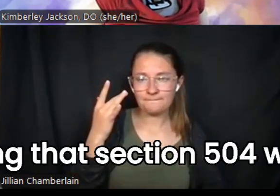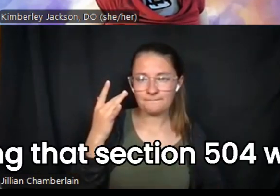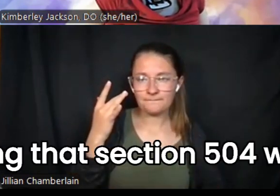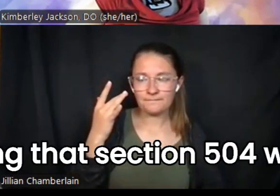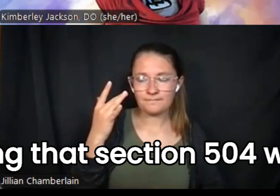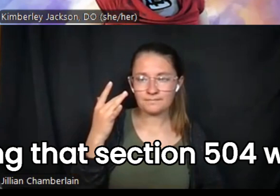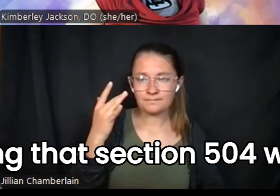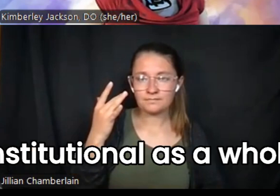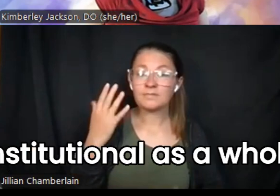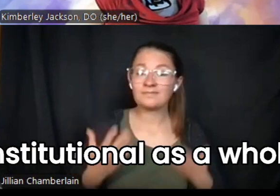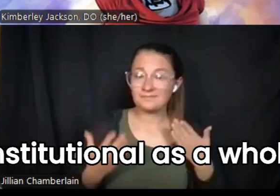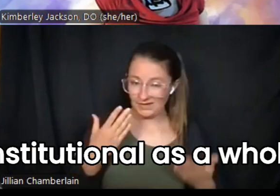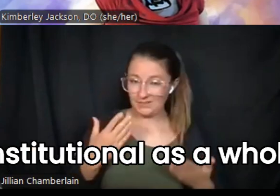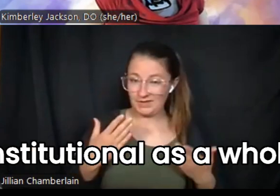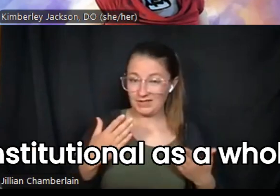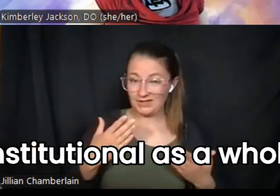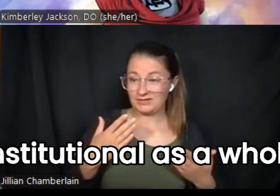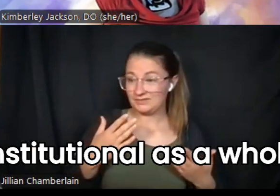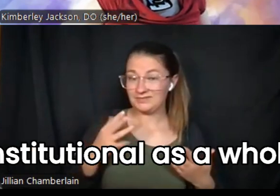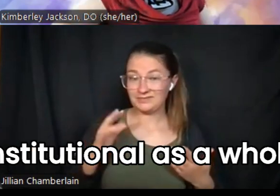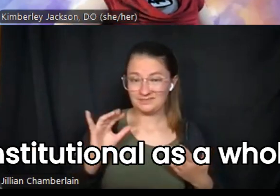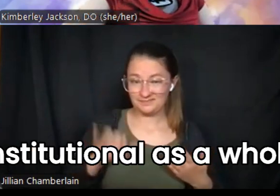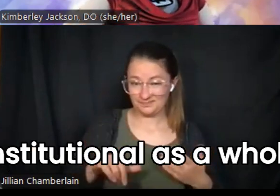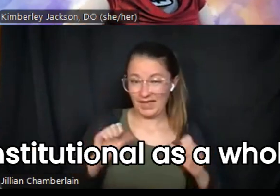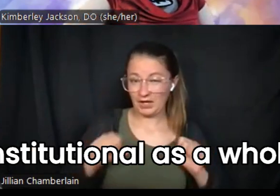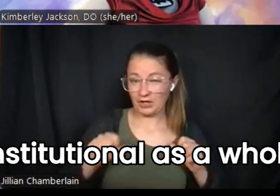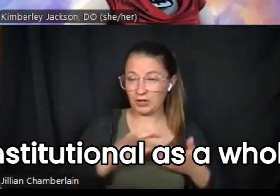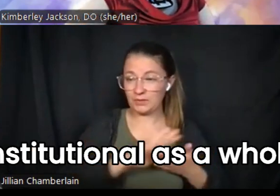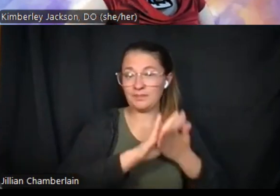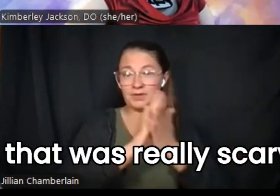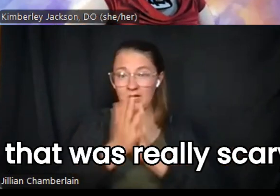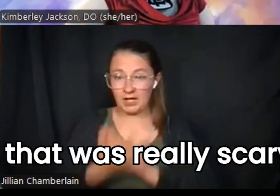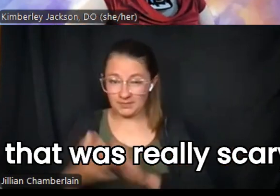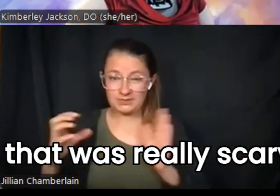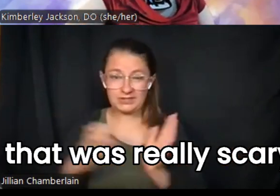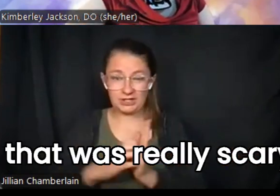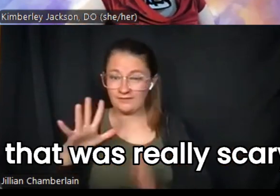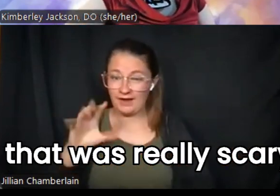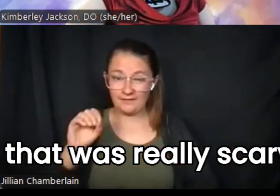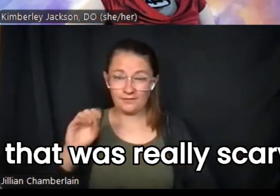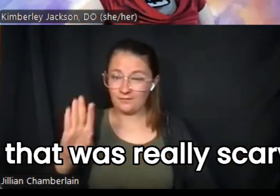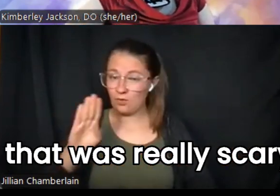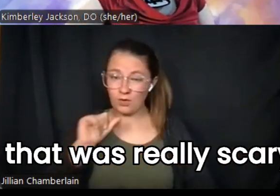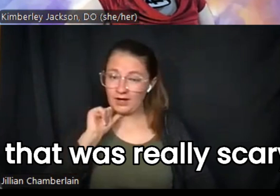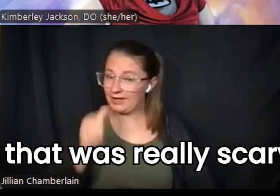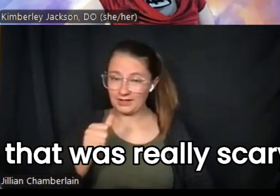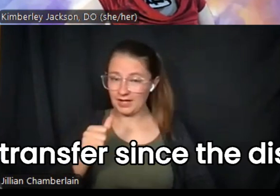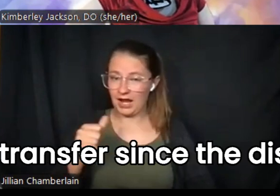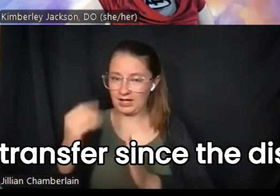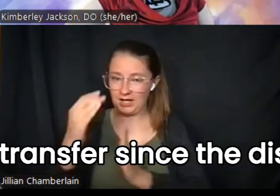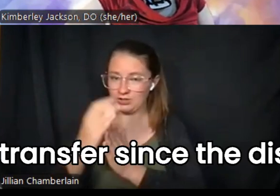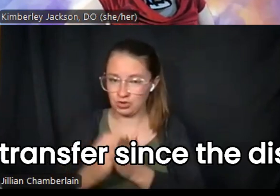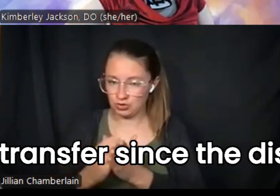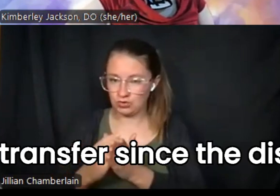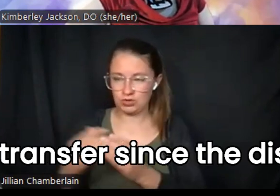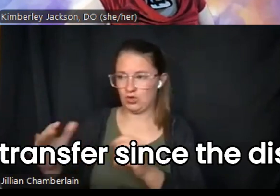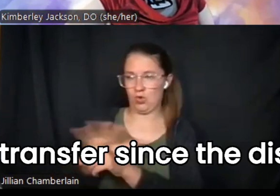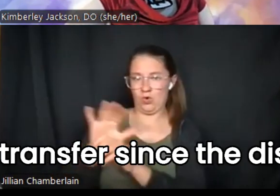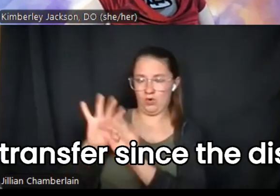claiming that Section 504 was unconstitutional as a whole act. And so that was really scary. But